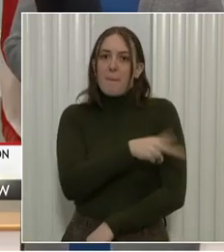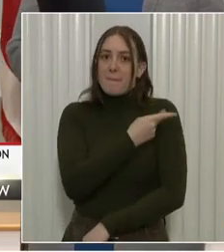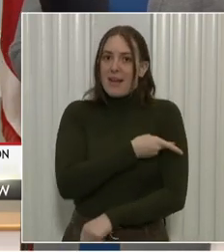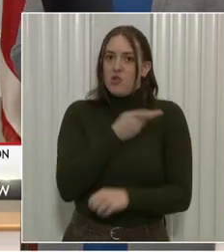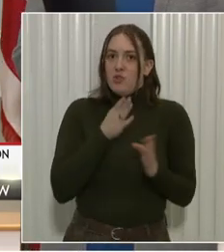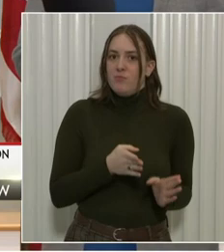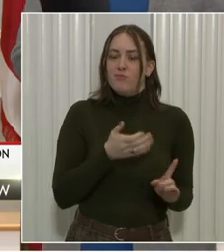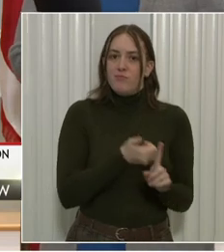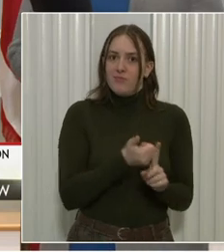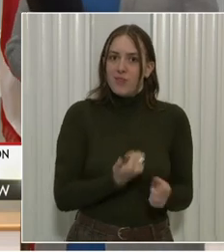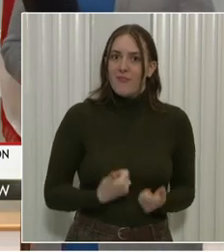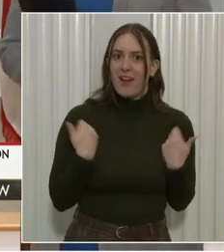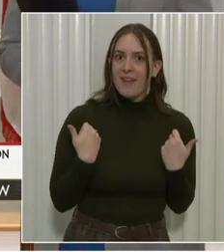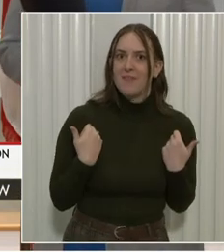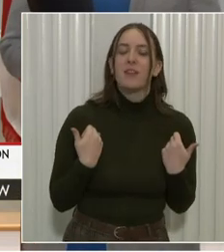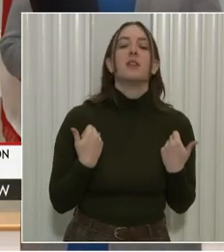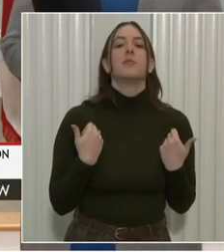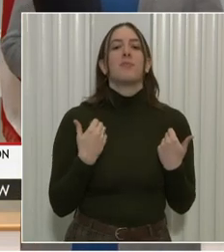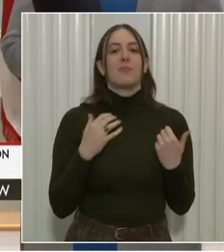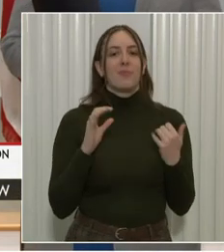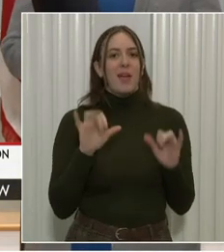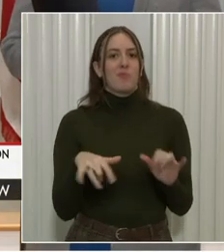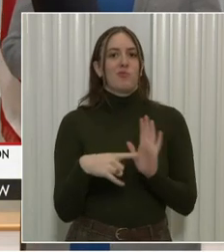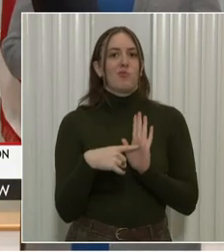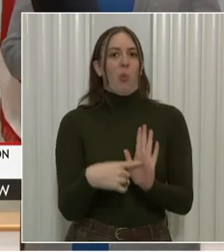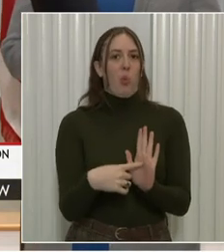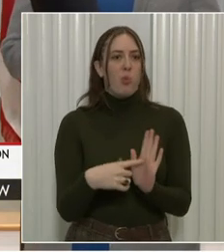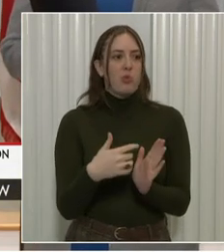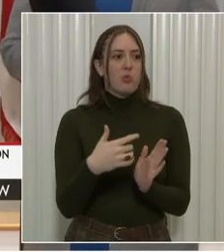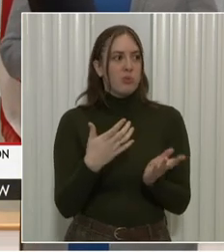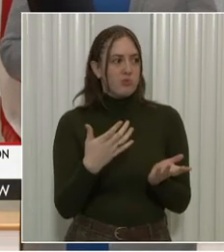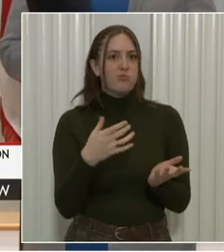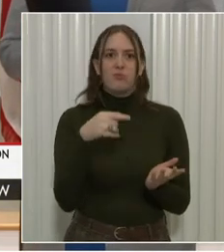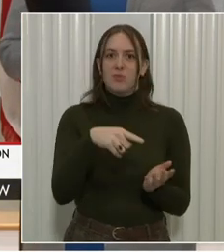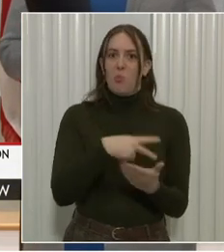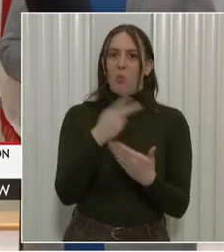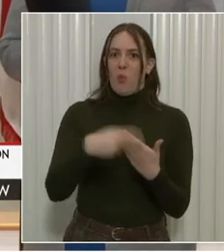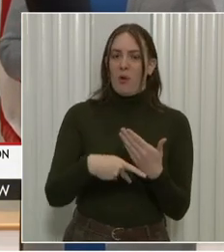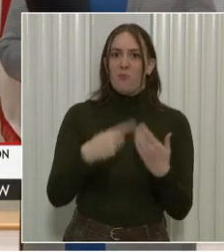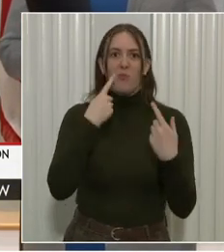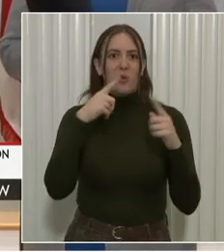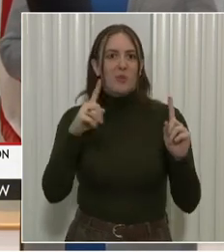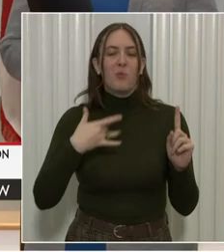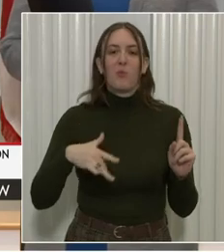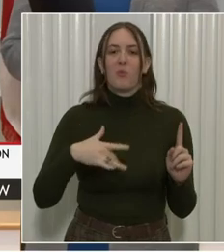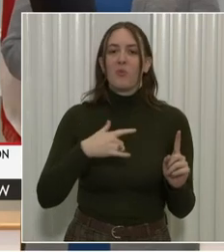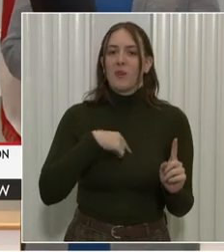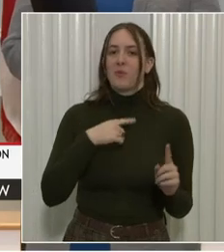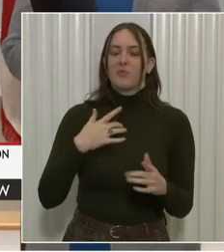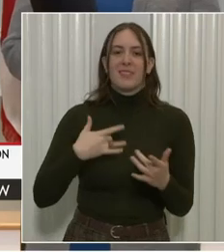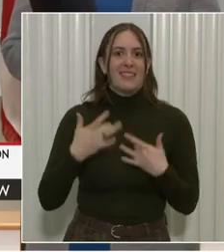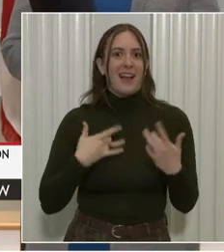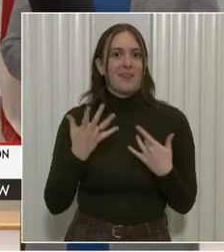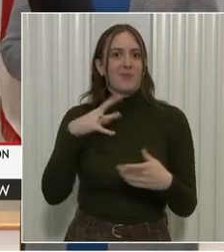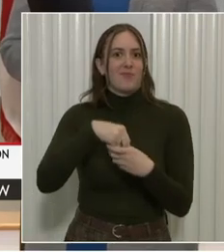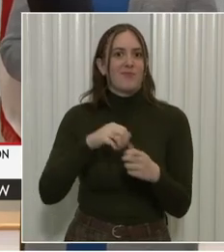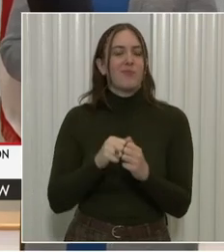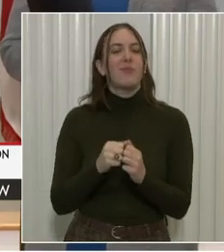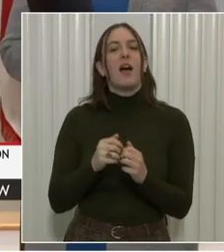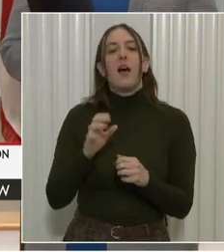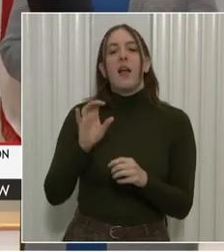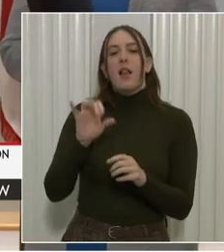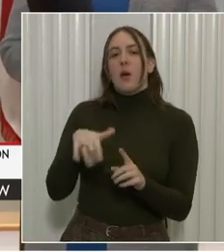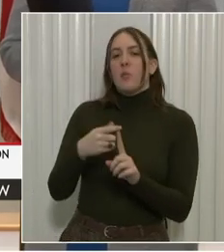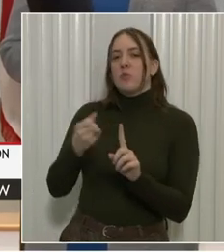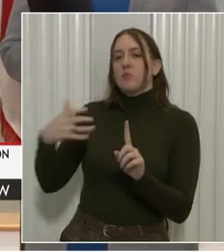that this works, and it's something we are very excited to be a part of. So we could talk more about that later if you need to, but